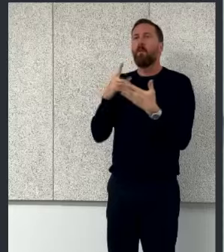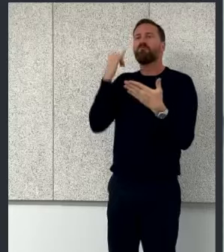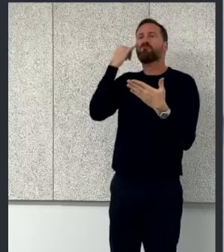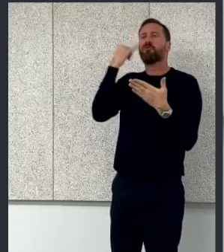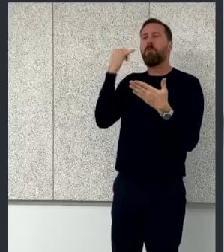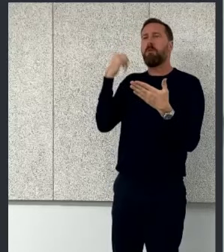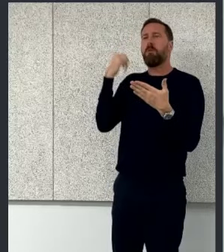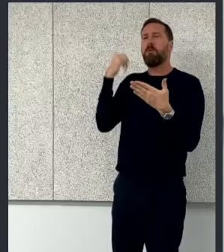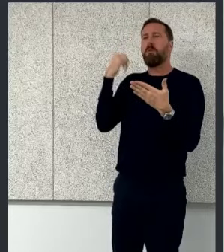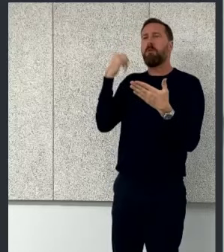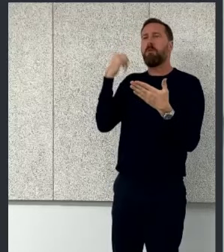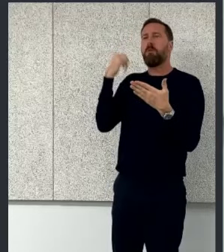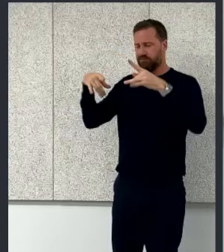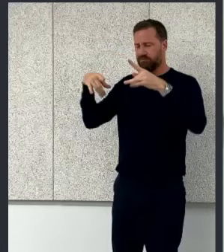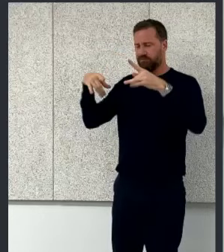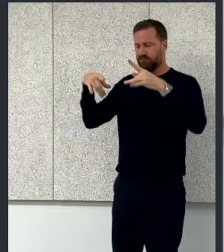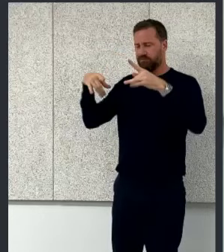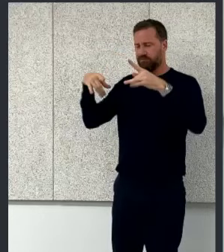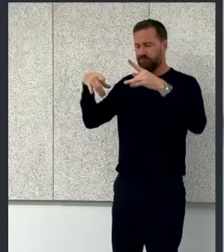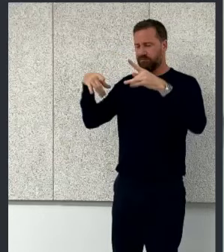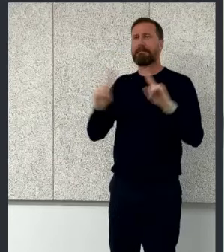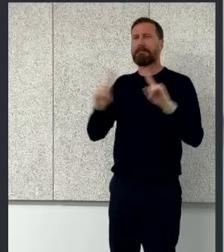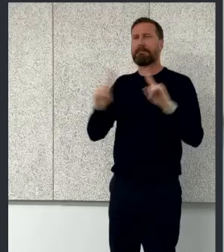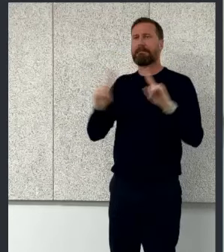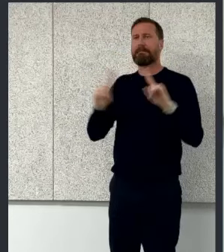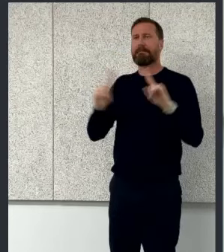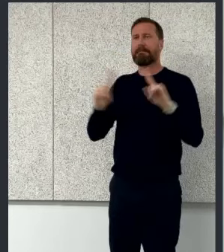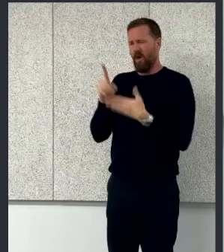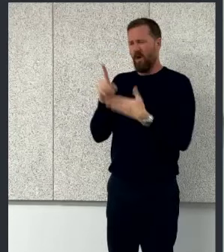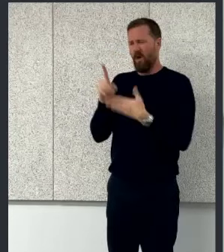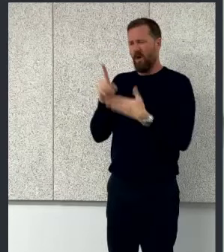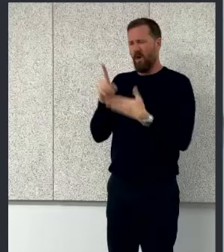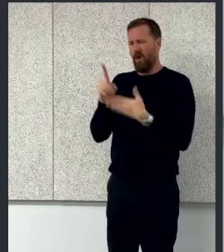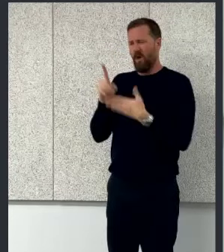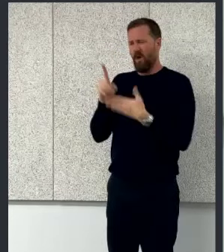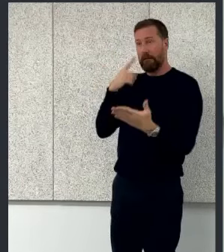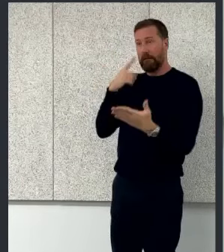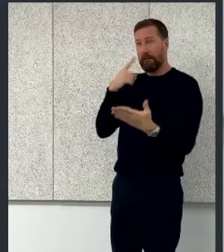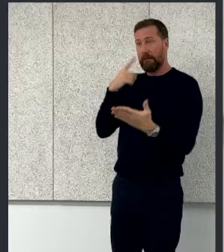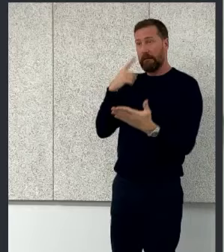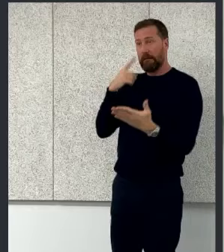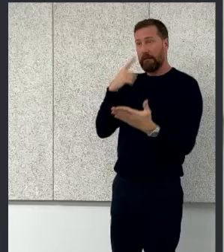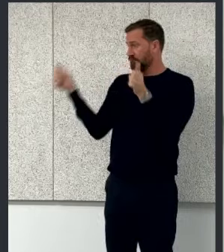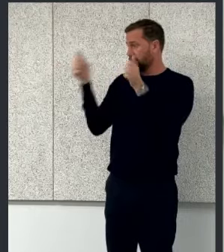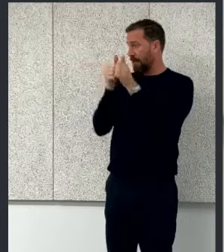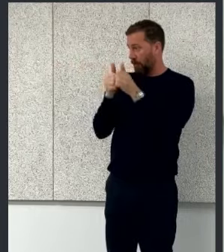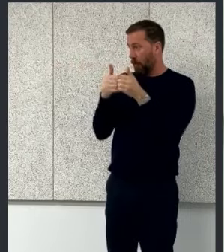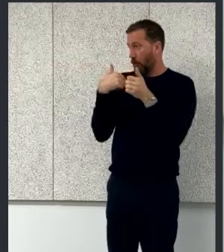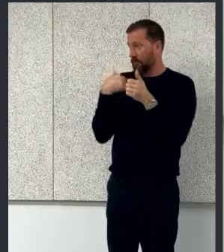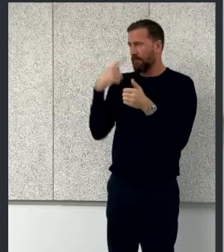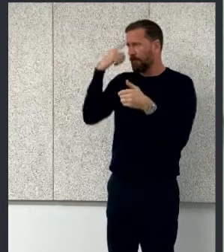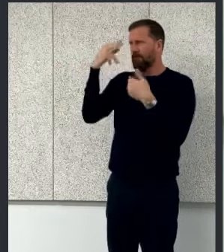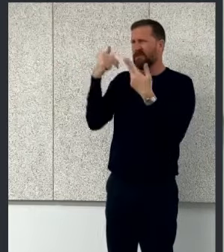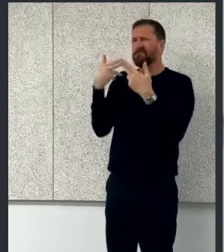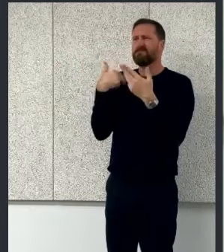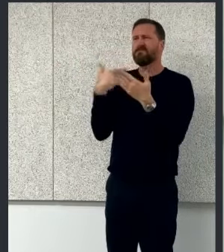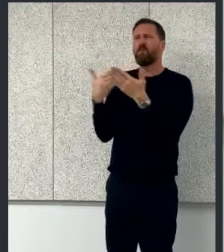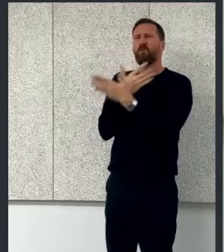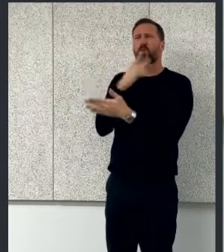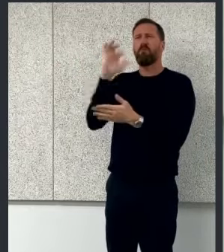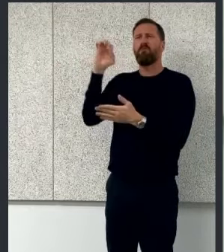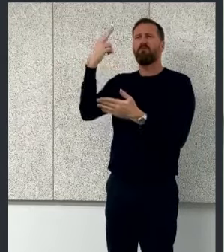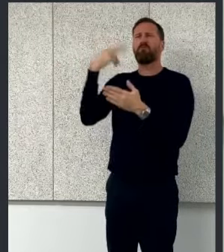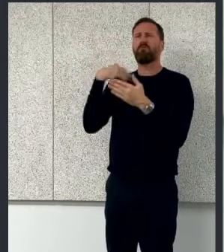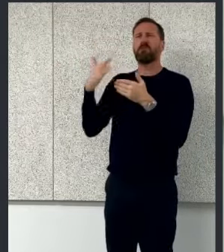right? What can we identify together to think about a new way? And I do feel like one of the things